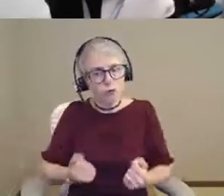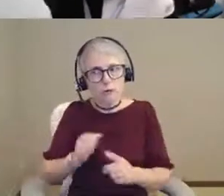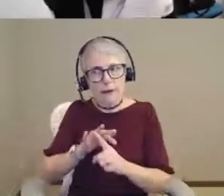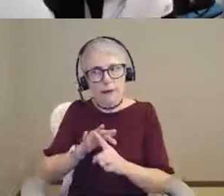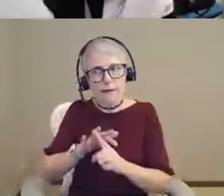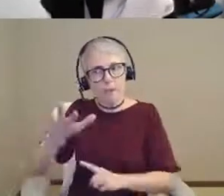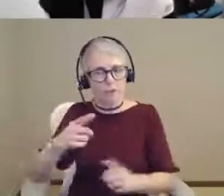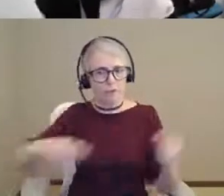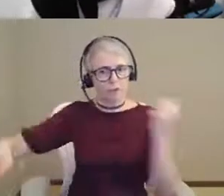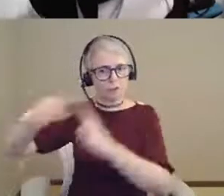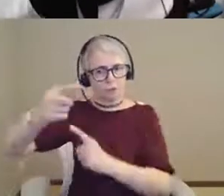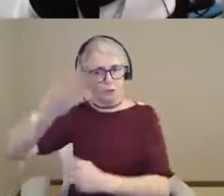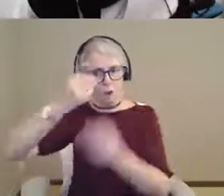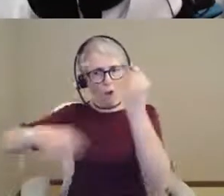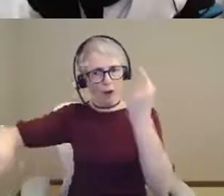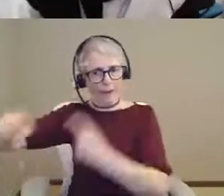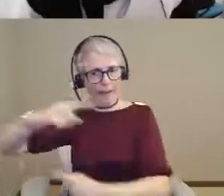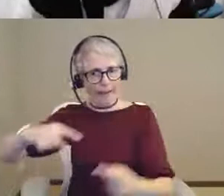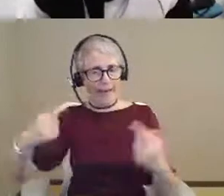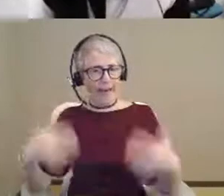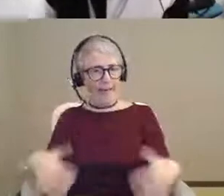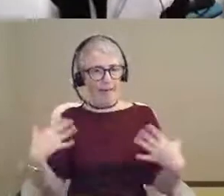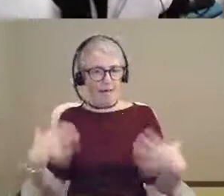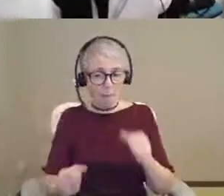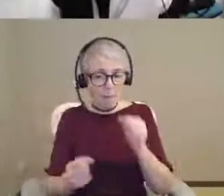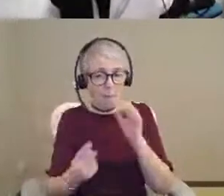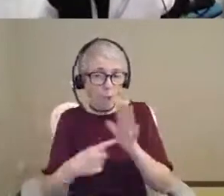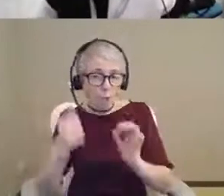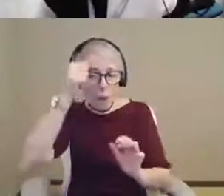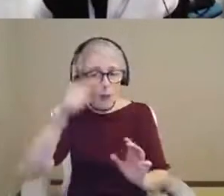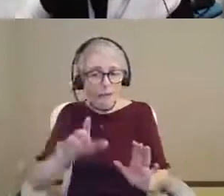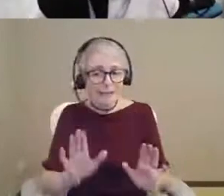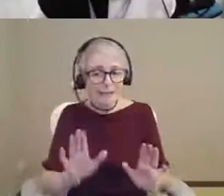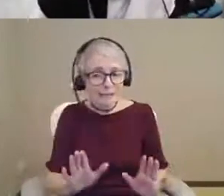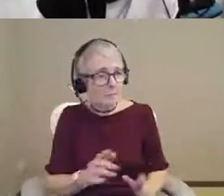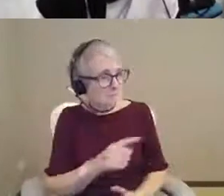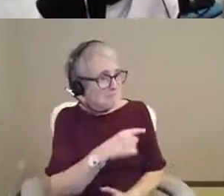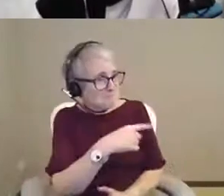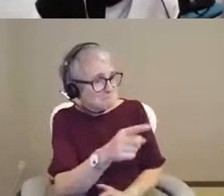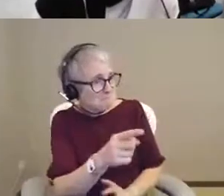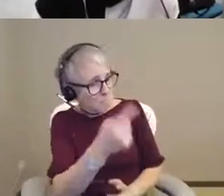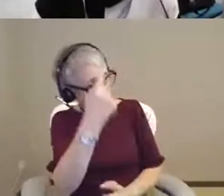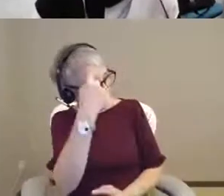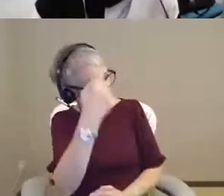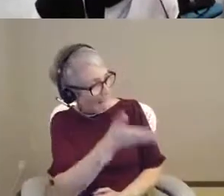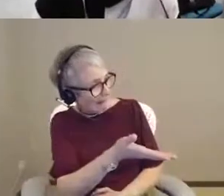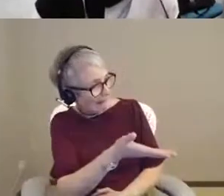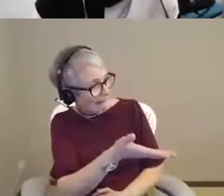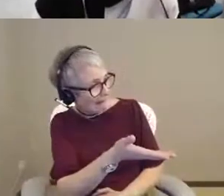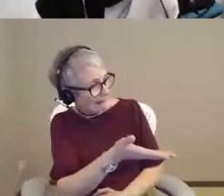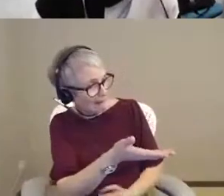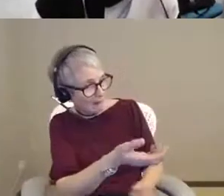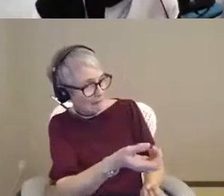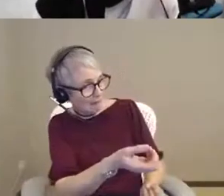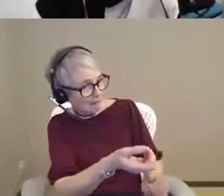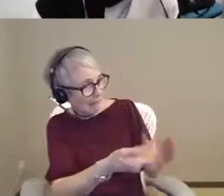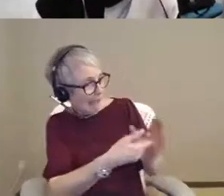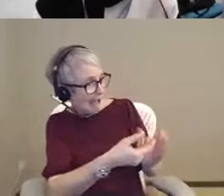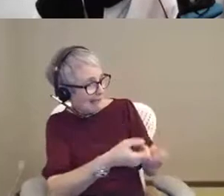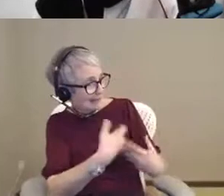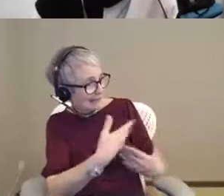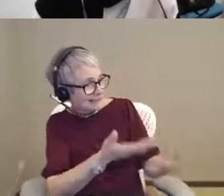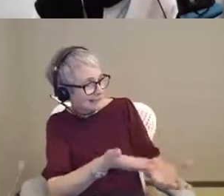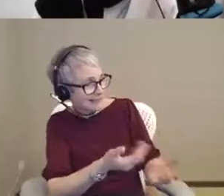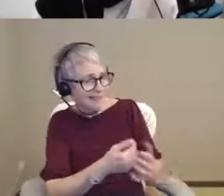many different people. I think that's just vitally important. So I don't know if any of the panel wanted to kind of, you know, contribute to that, if you've got